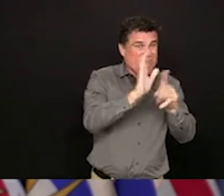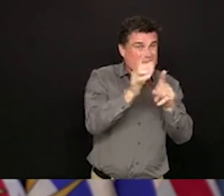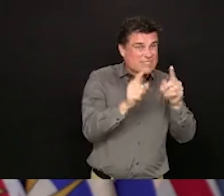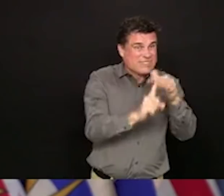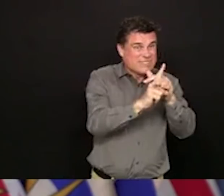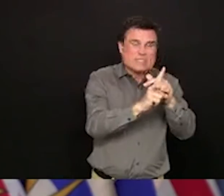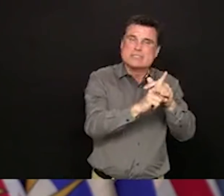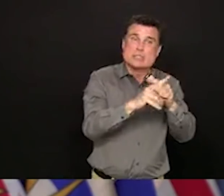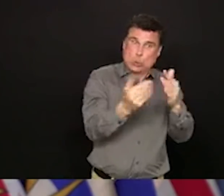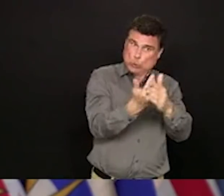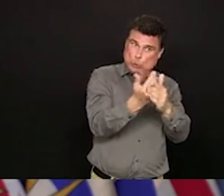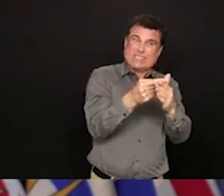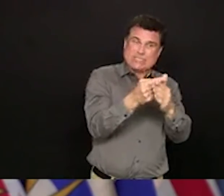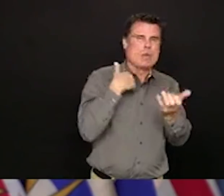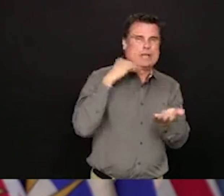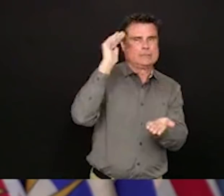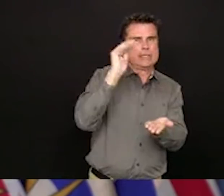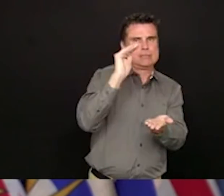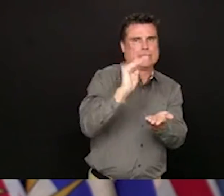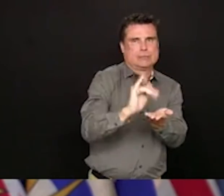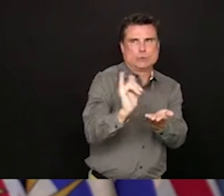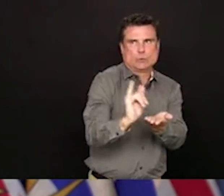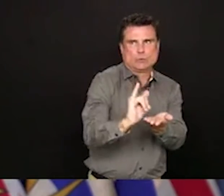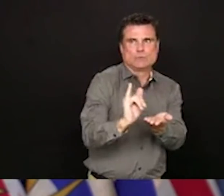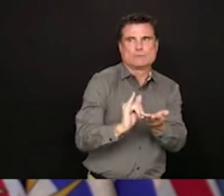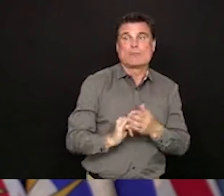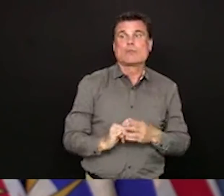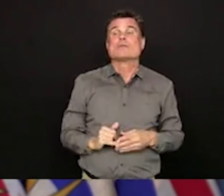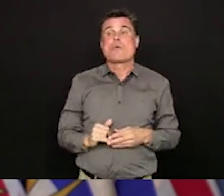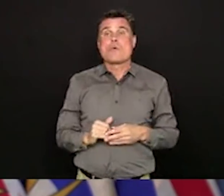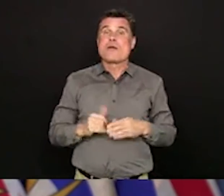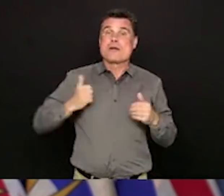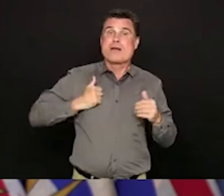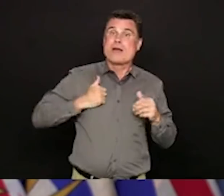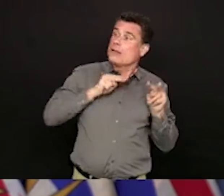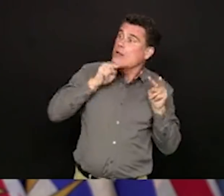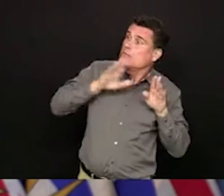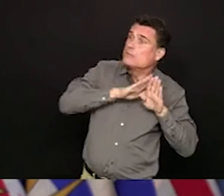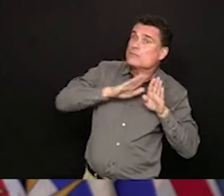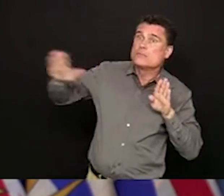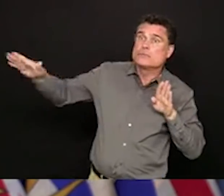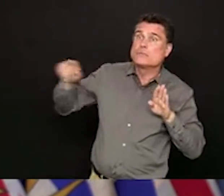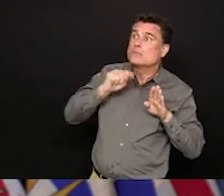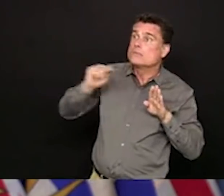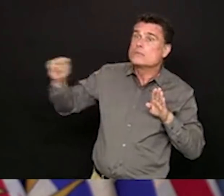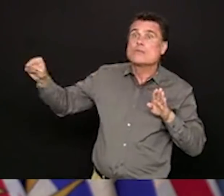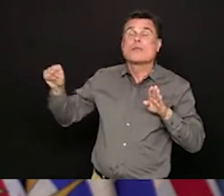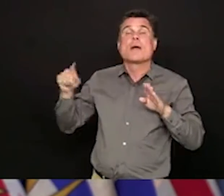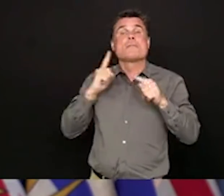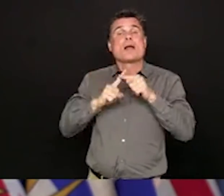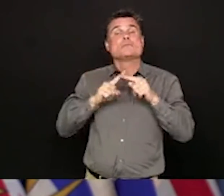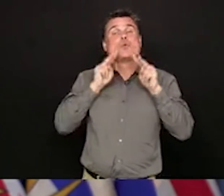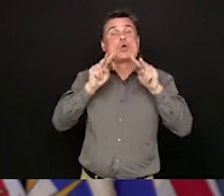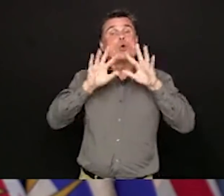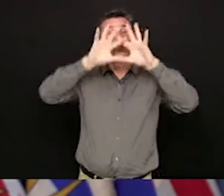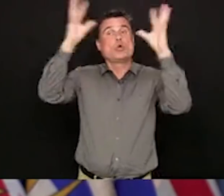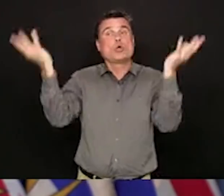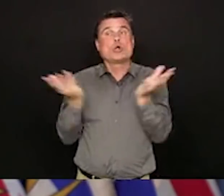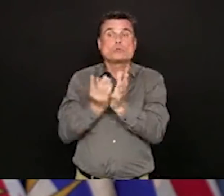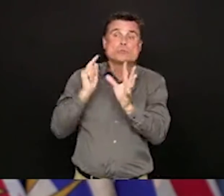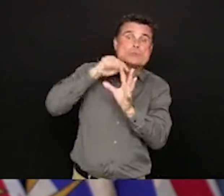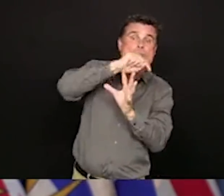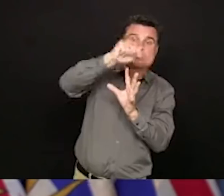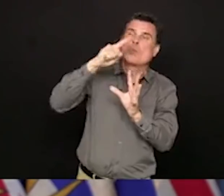And we know that that is one of the reasons why we have to be so vigilant here in British Columbia. Until we clear this